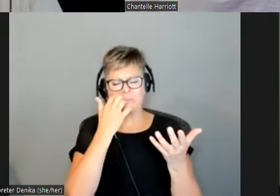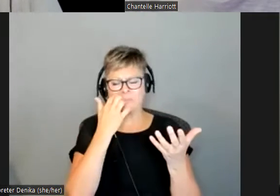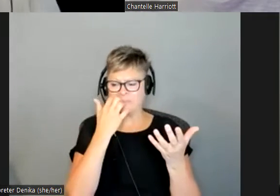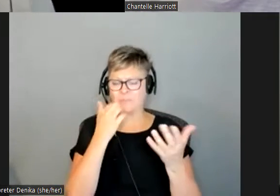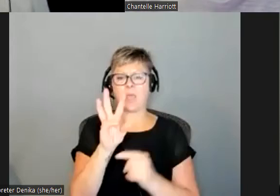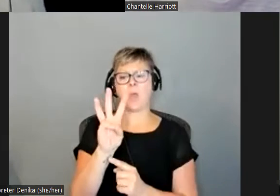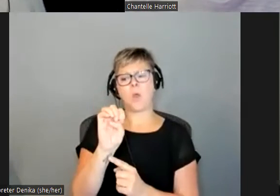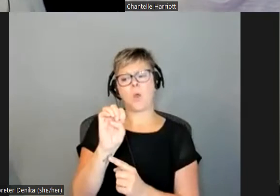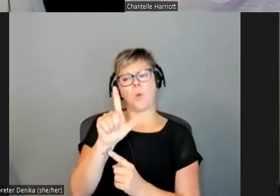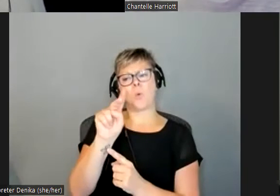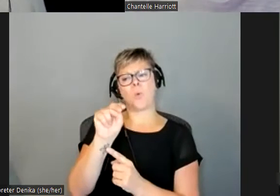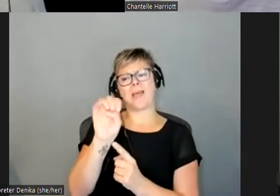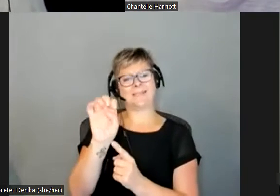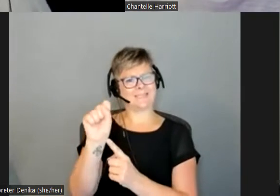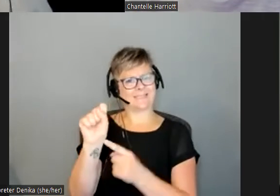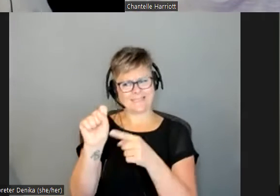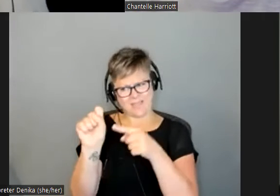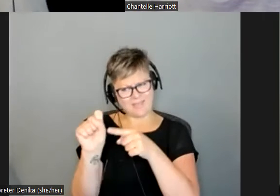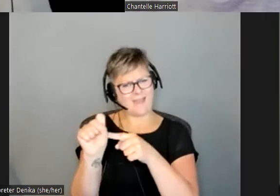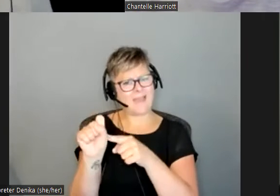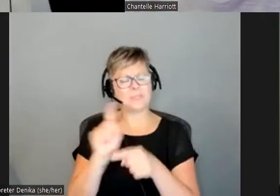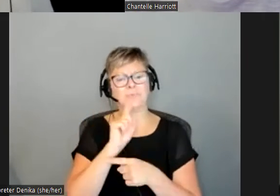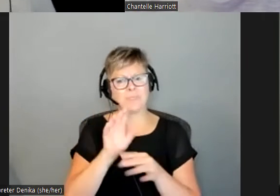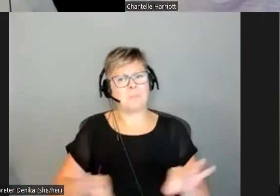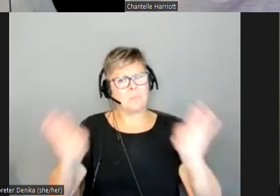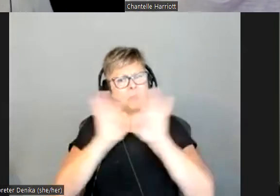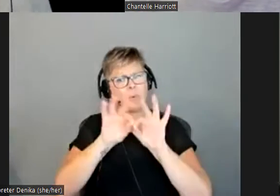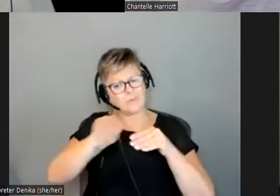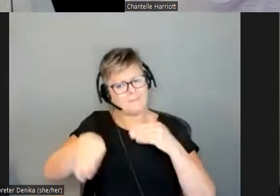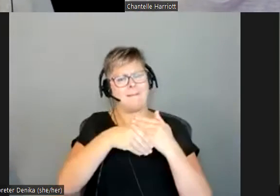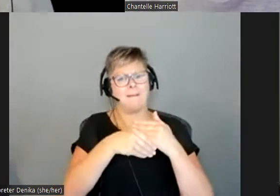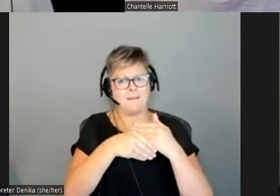wellness that is alive